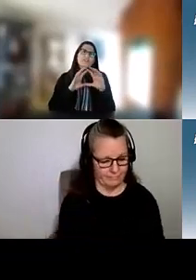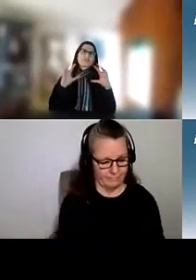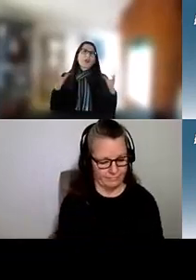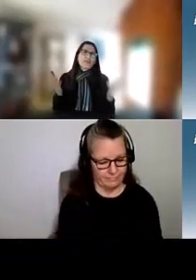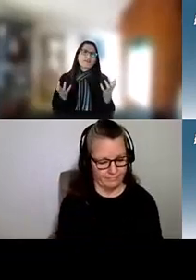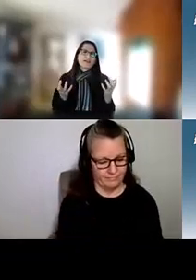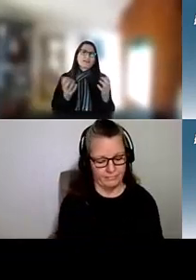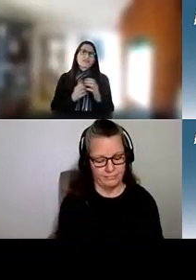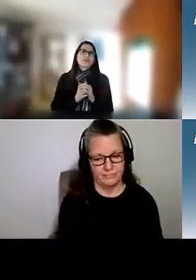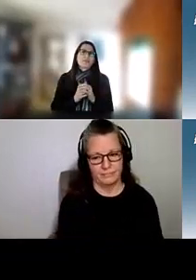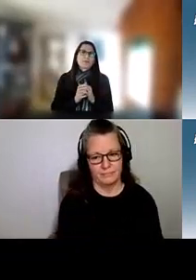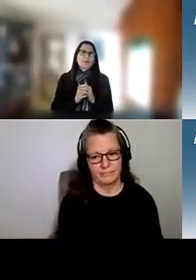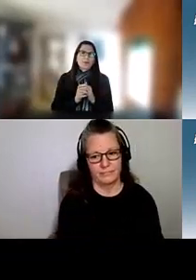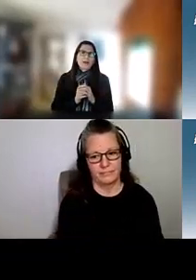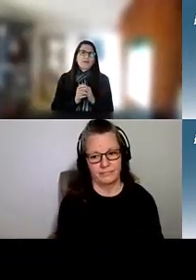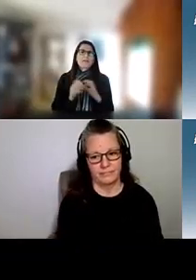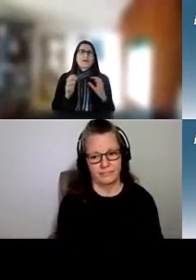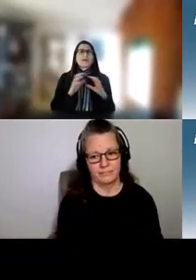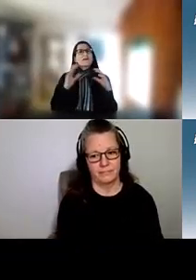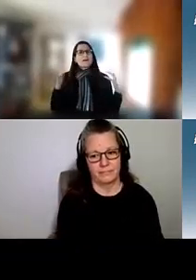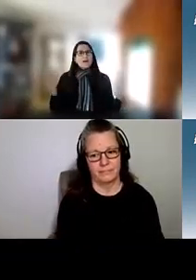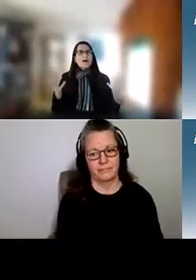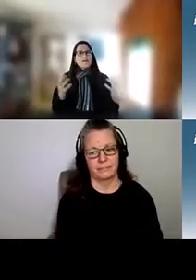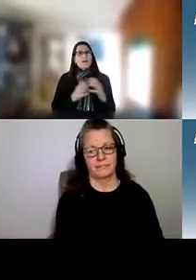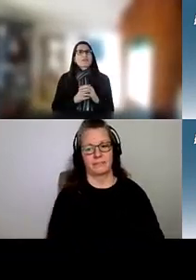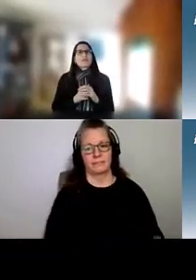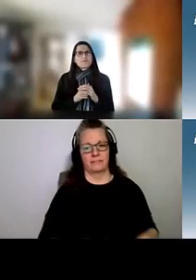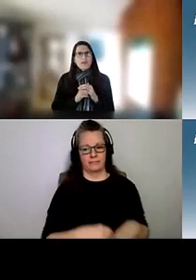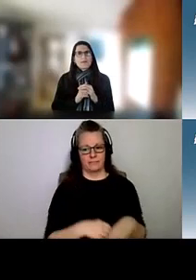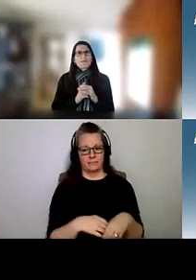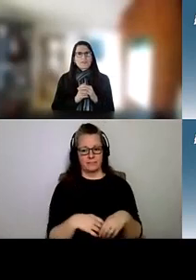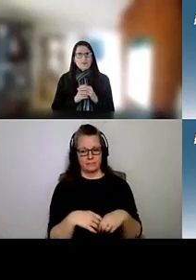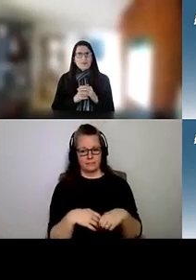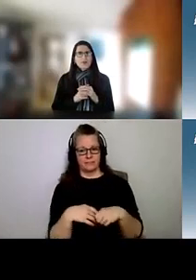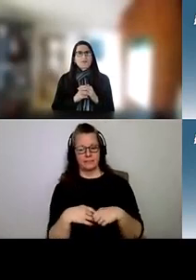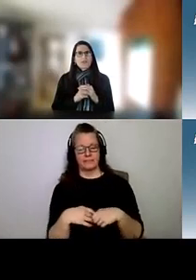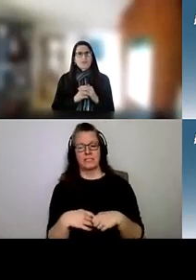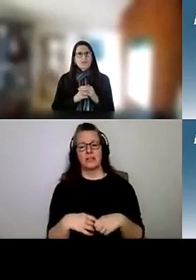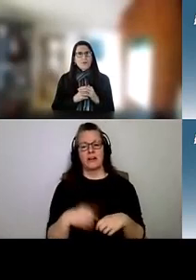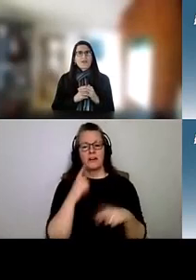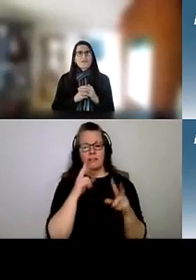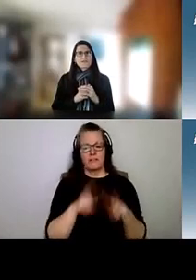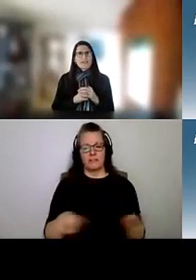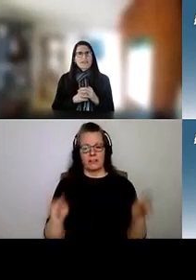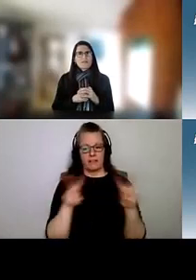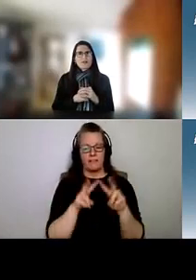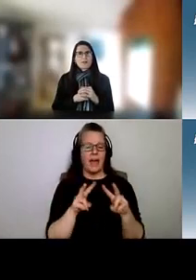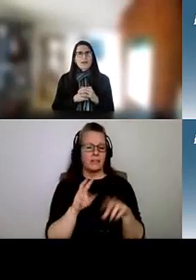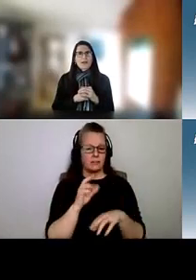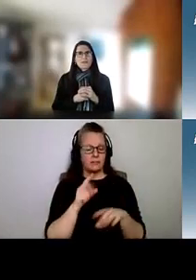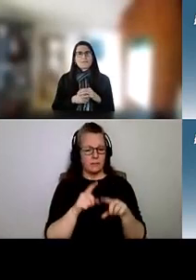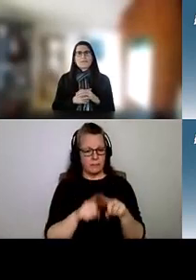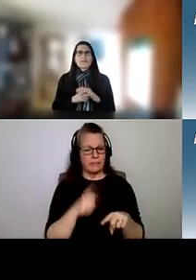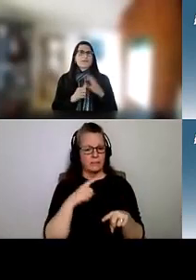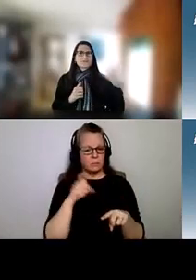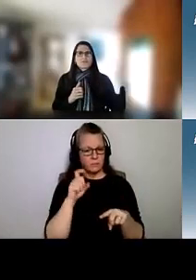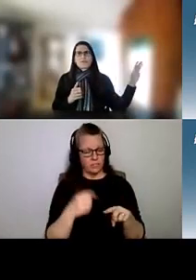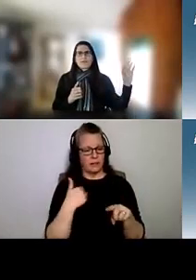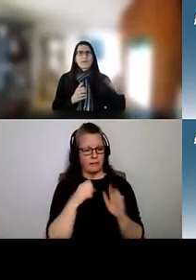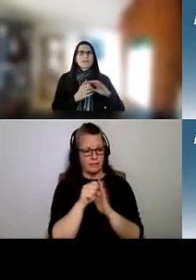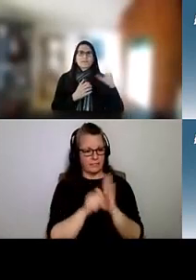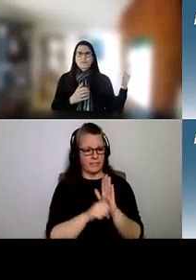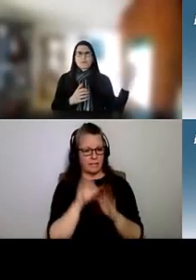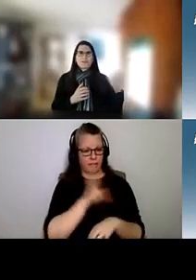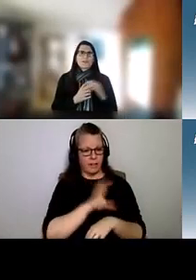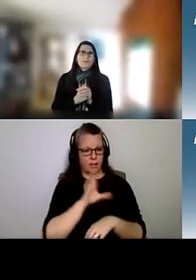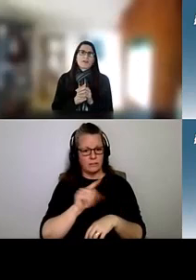is just broaden the lens a little bit more around the value-based payment efforts that are currently underway in the state of Colorado. So